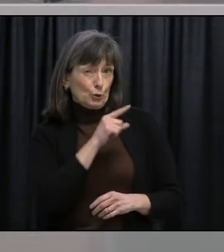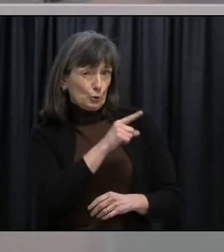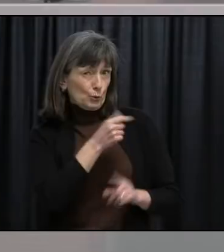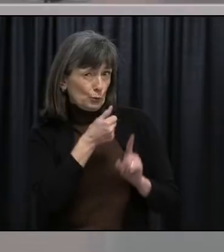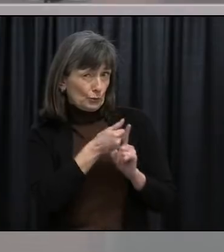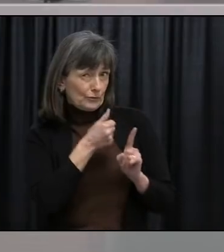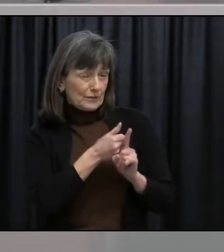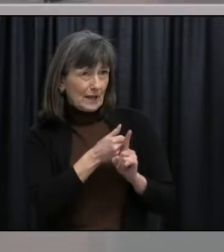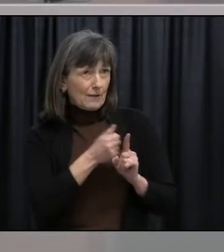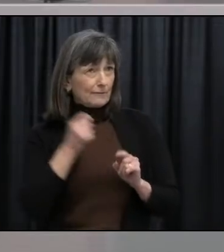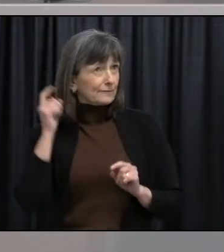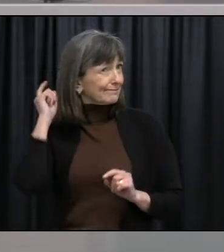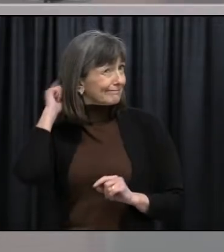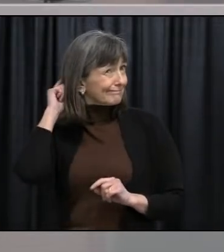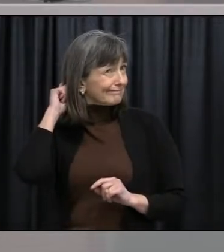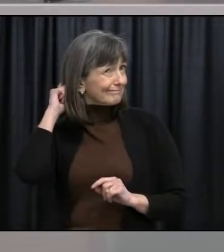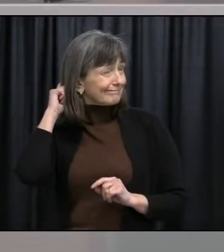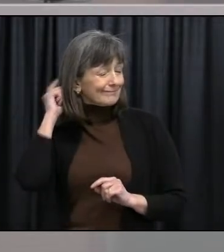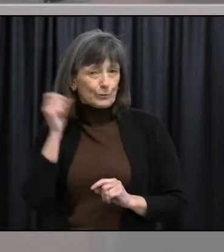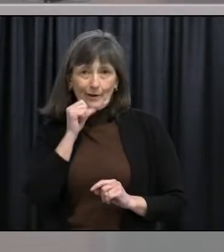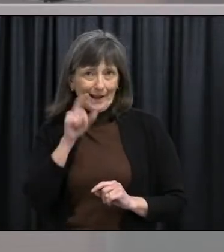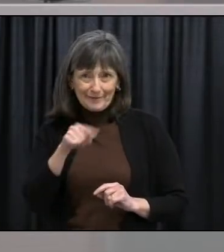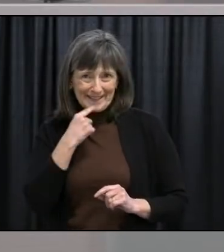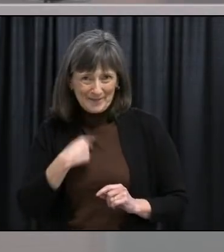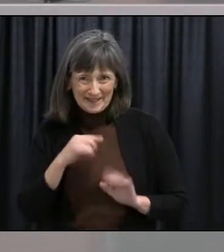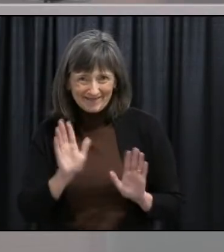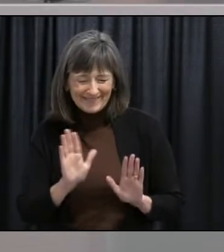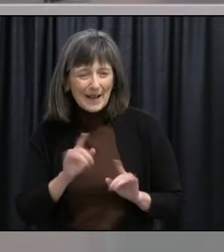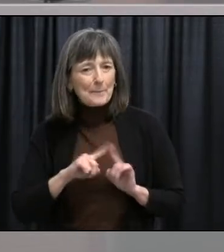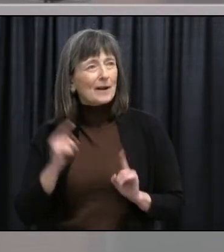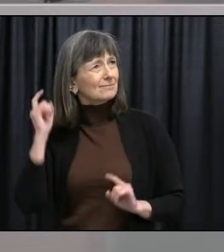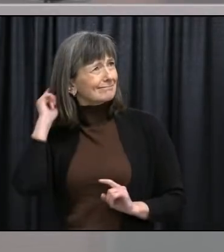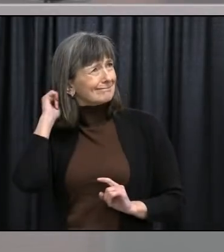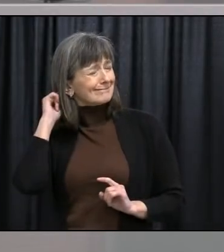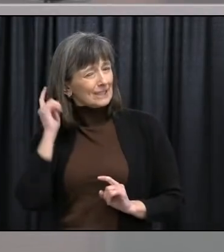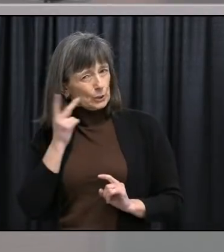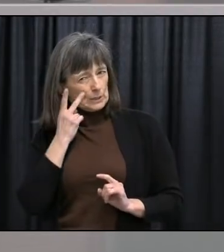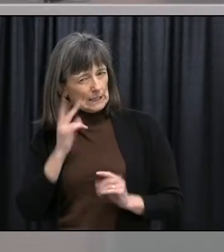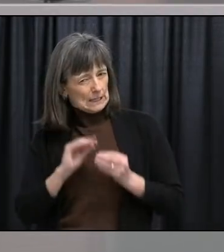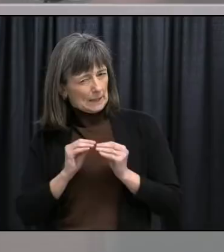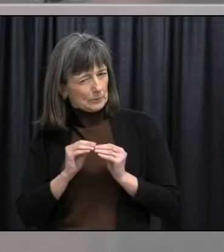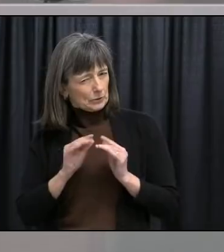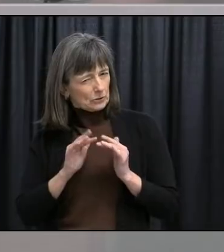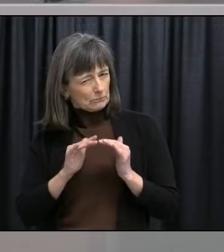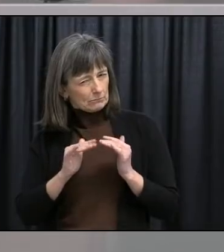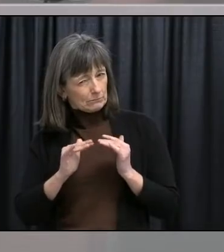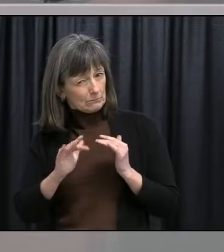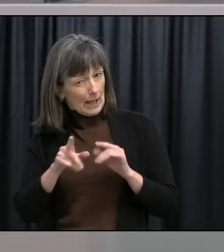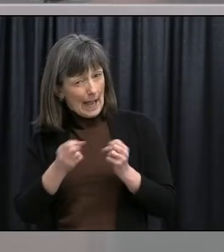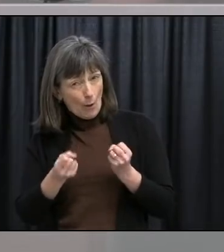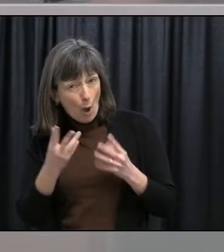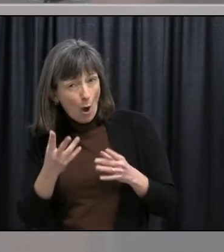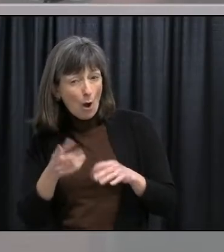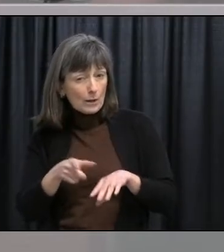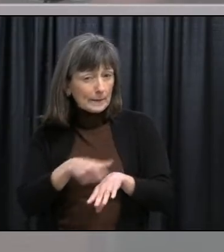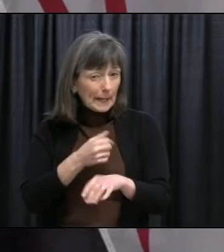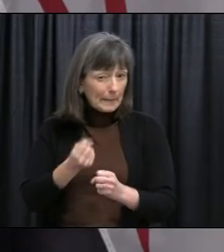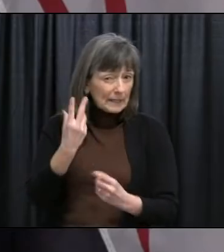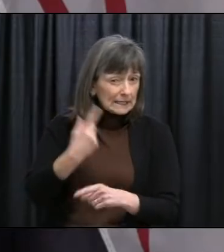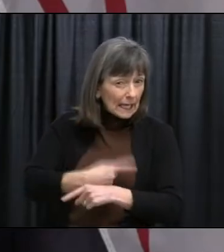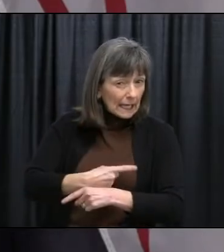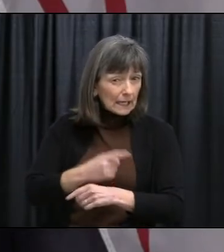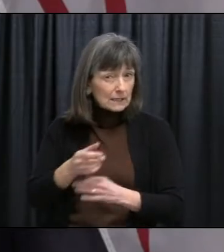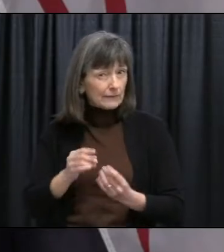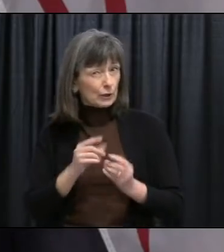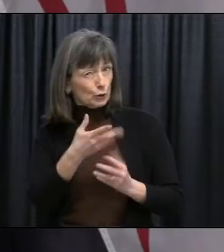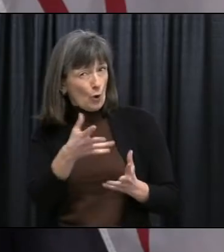have a metric or a thing that has to be seen for a certain amount of time before you feel like the Avalon is safe to open up a little? So I think